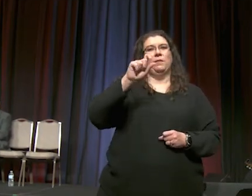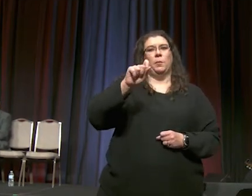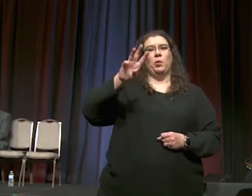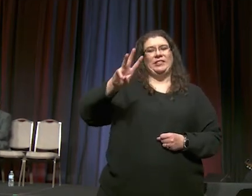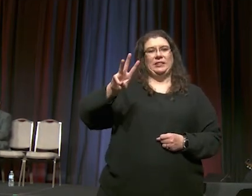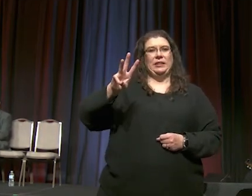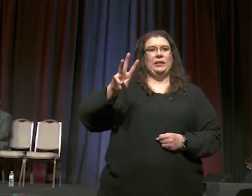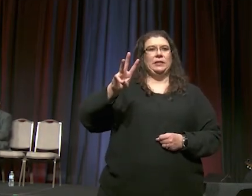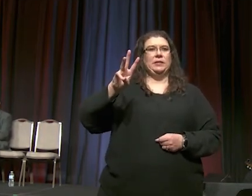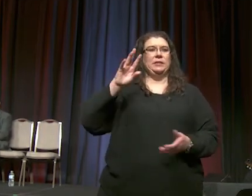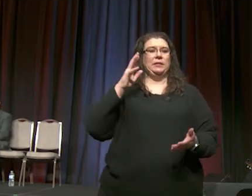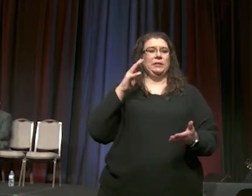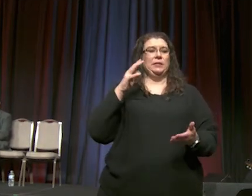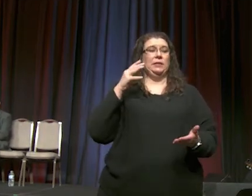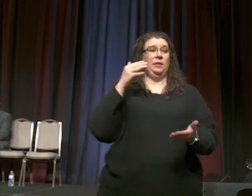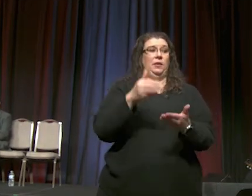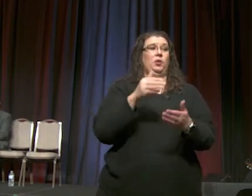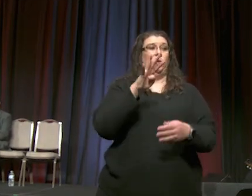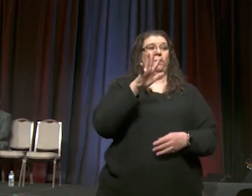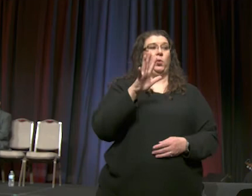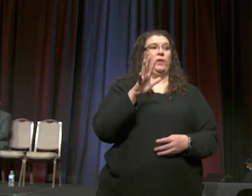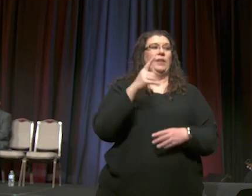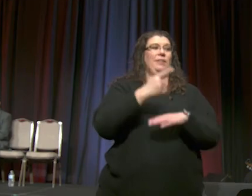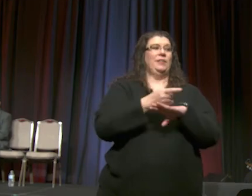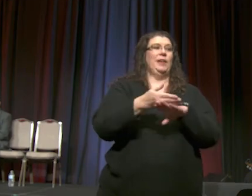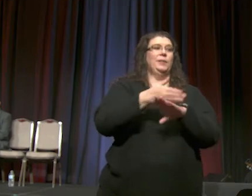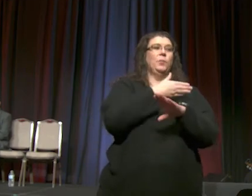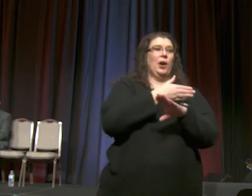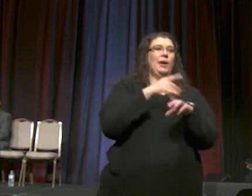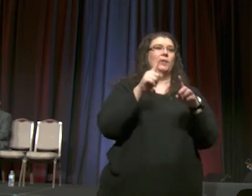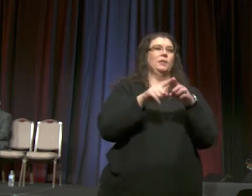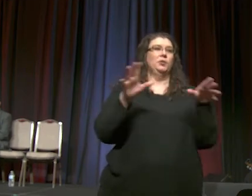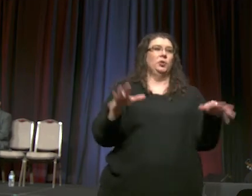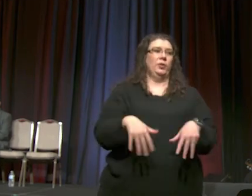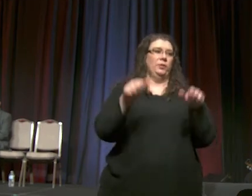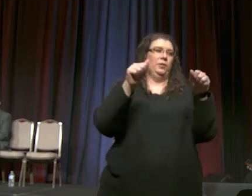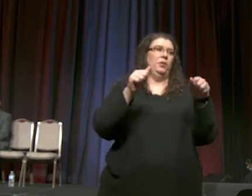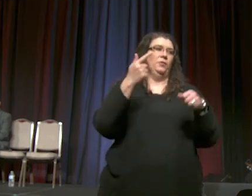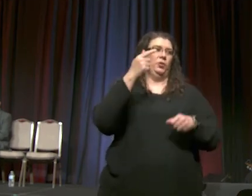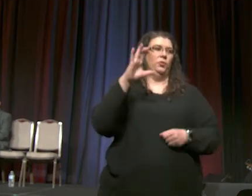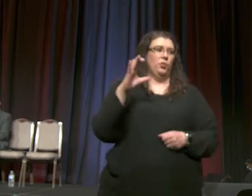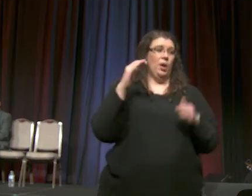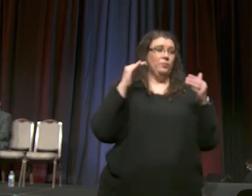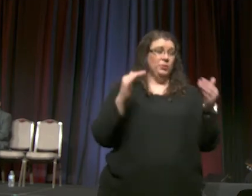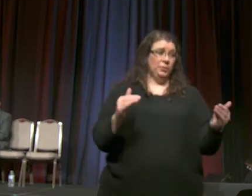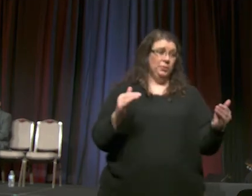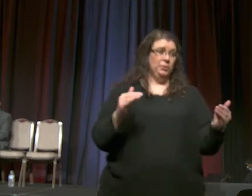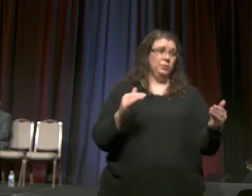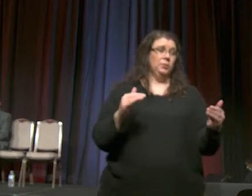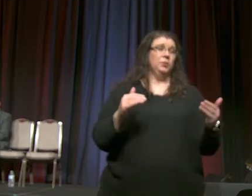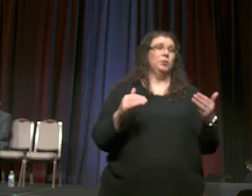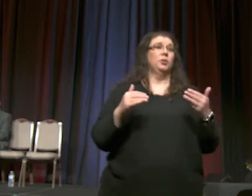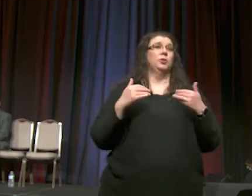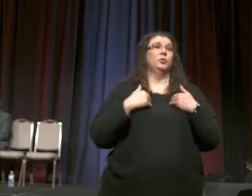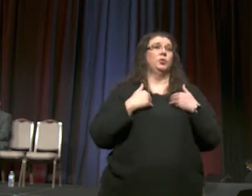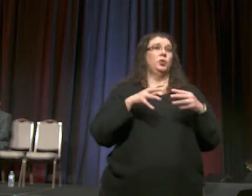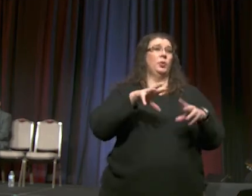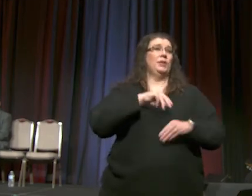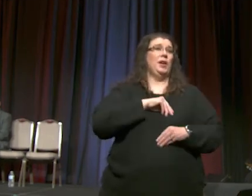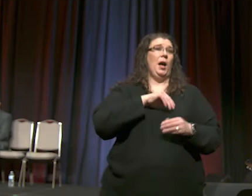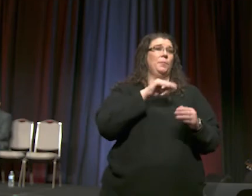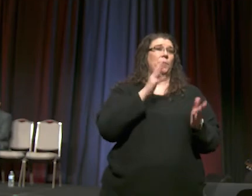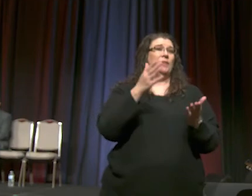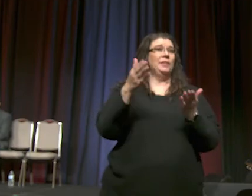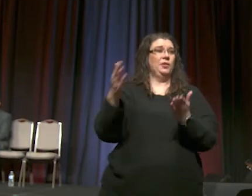507.6, meeting up to 45 days prior to the convening of the General Conference, to adopt petitions that they